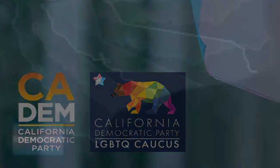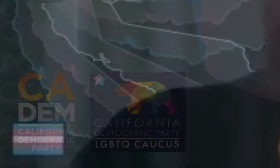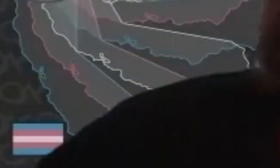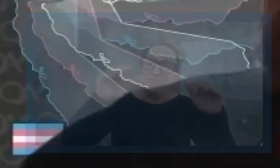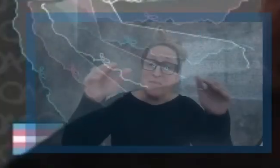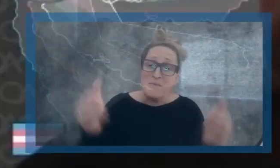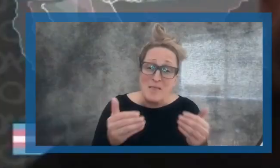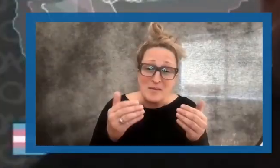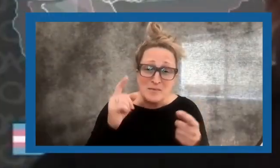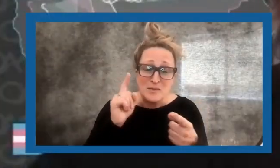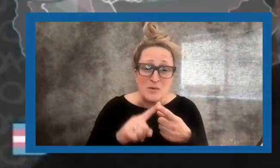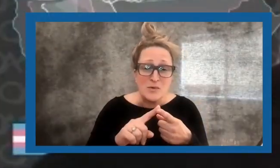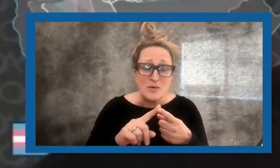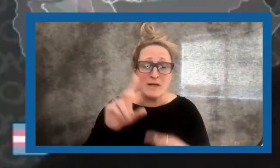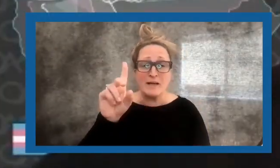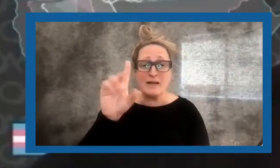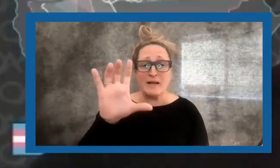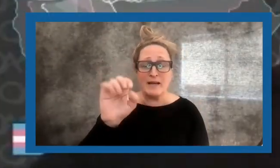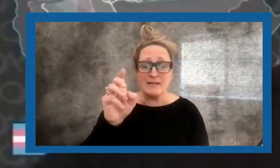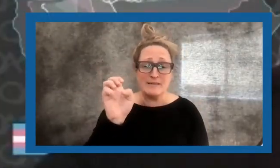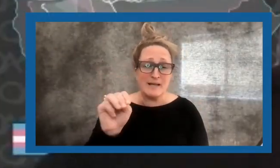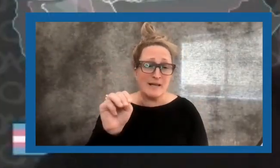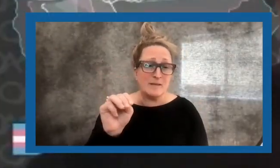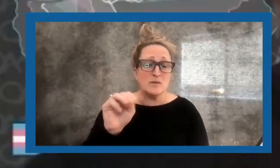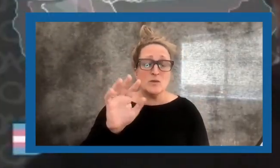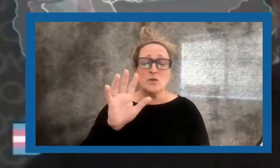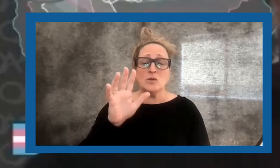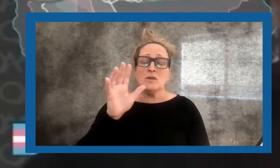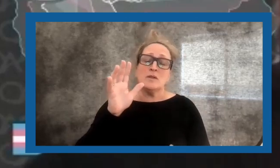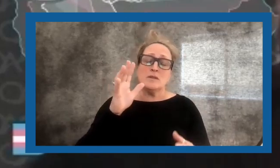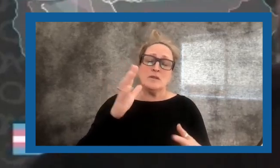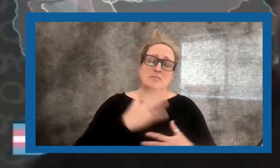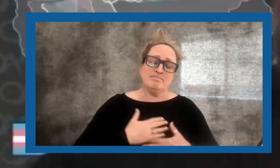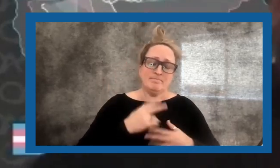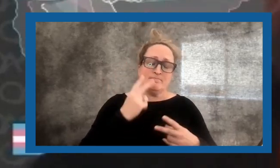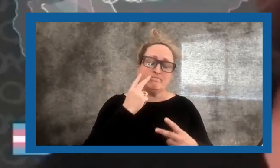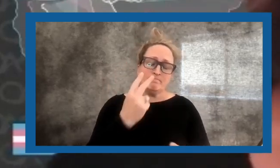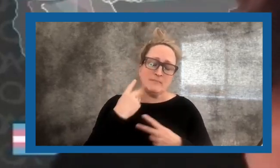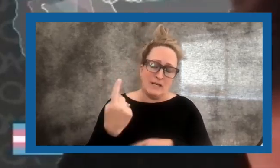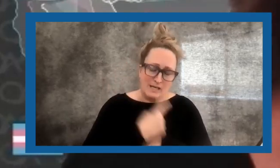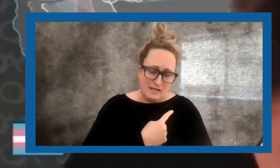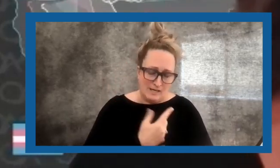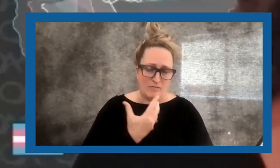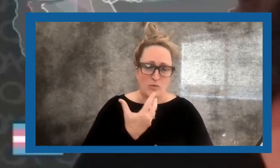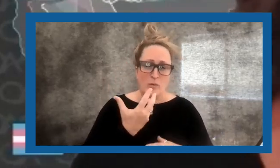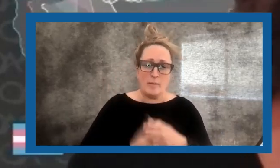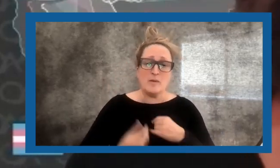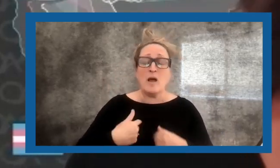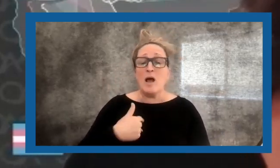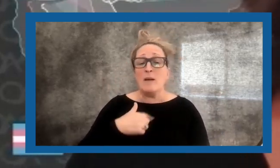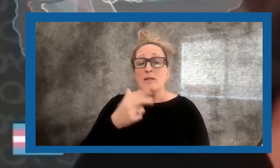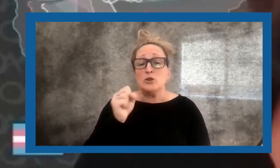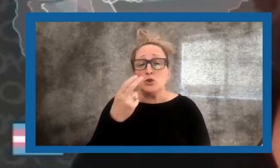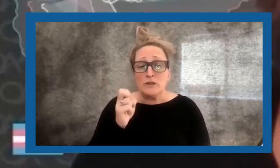Welcome, everybody, to CADEM Celebrates Transgender Day of Remembrance. My name is Tiffany Woods. My pronouns are she, her, and hers. I am